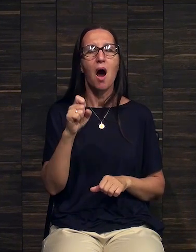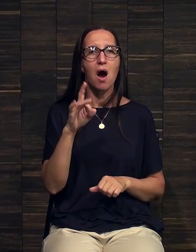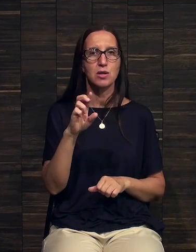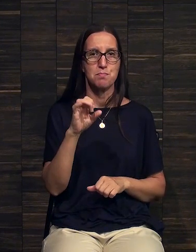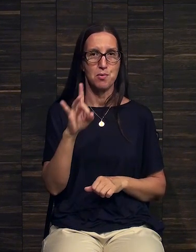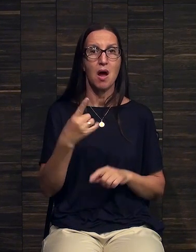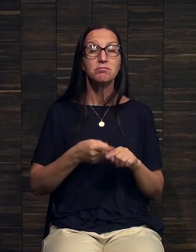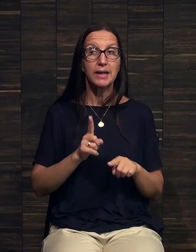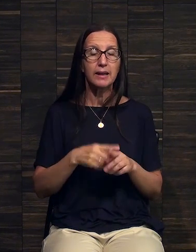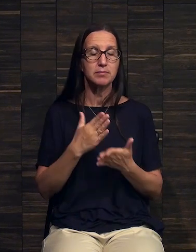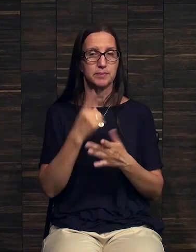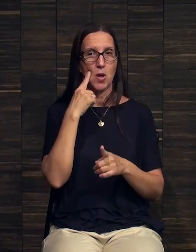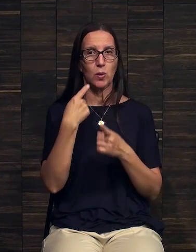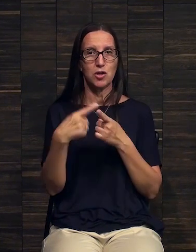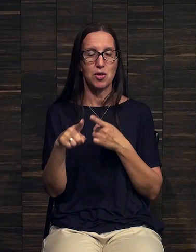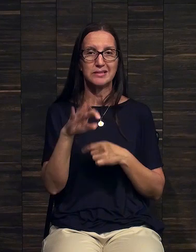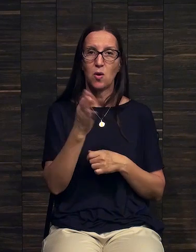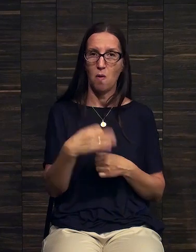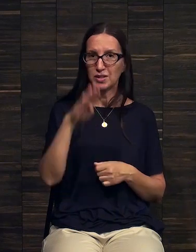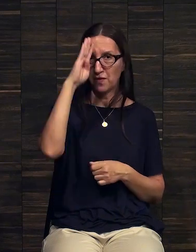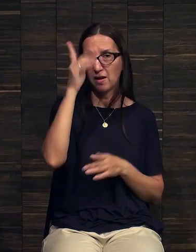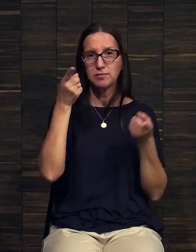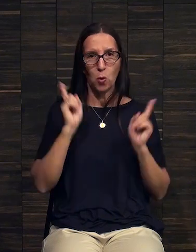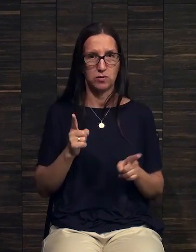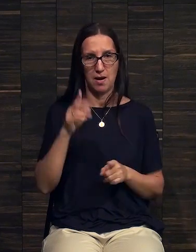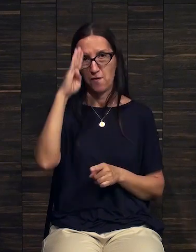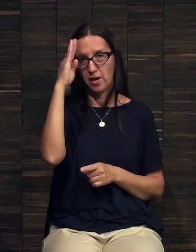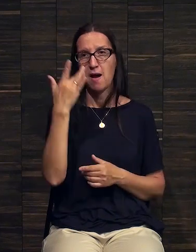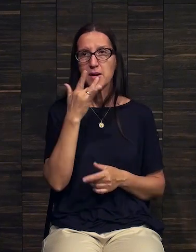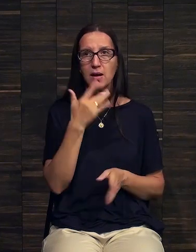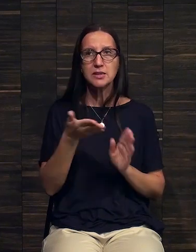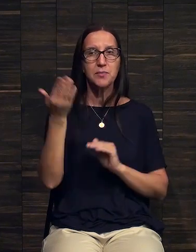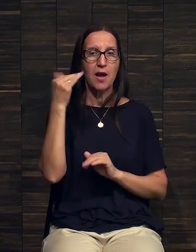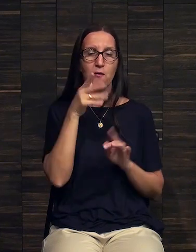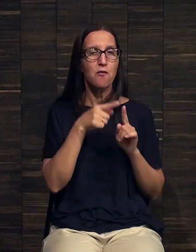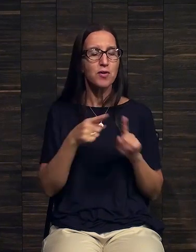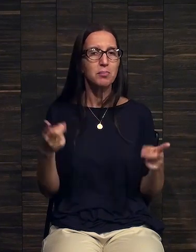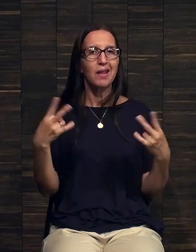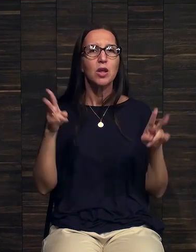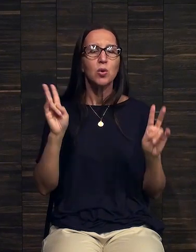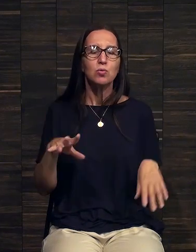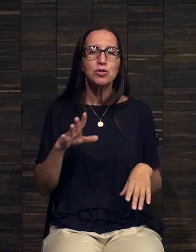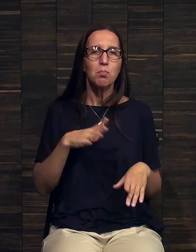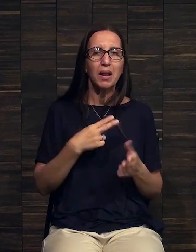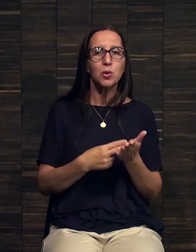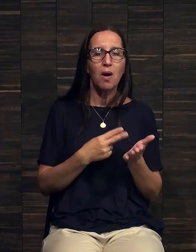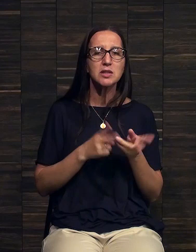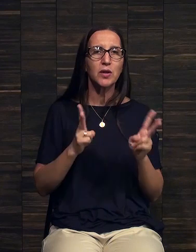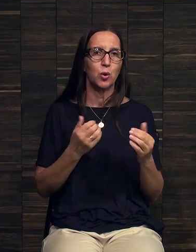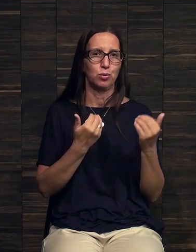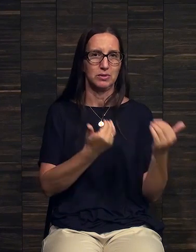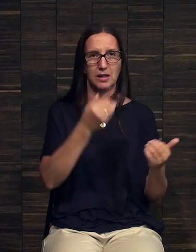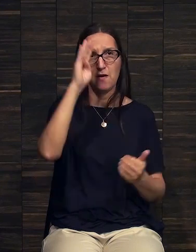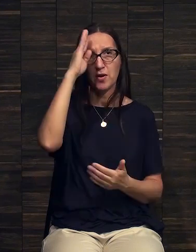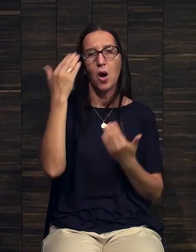1941, Pearl Harbor attack. So the image of enemy is different from real enemy. The Americans were